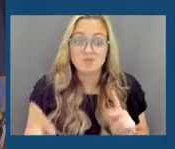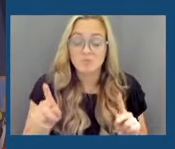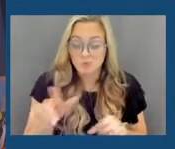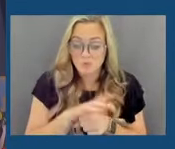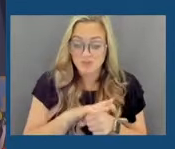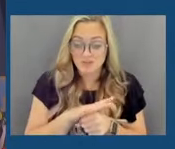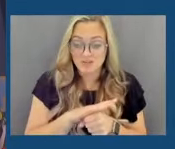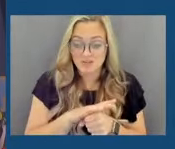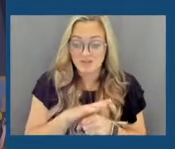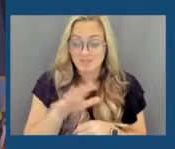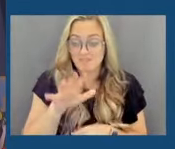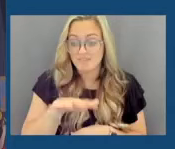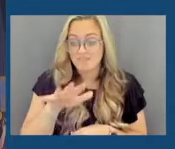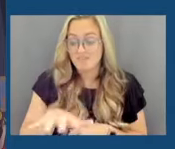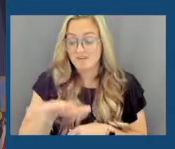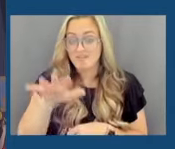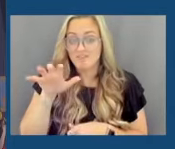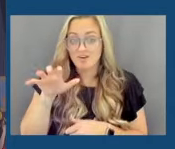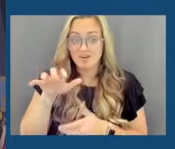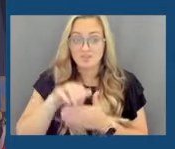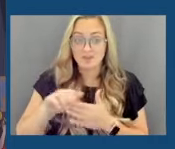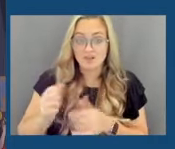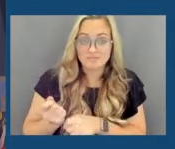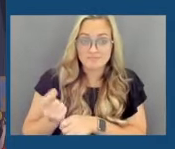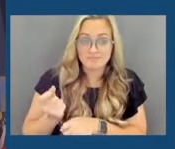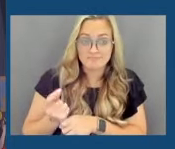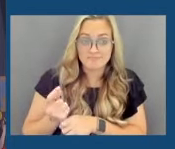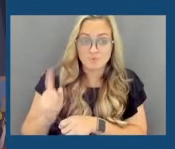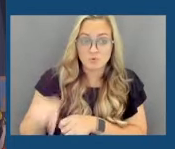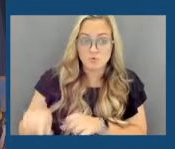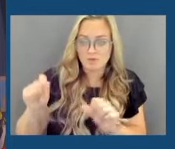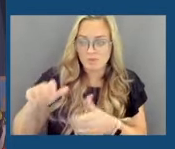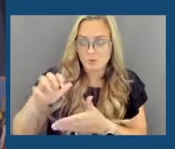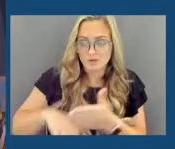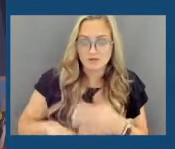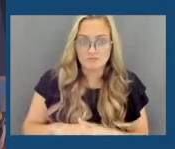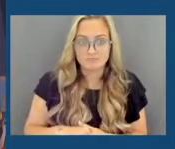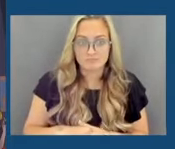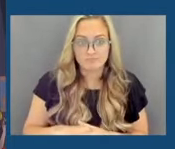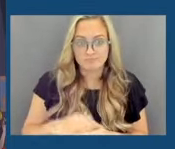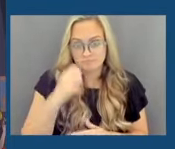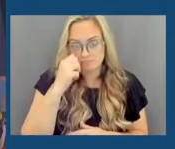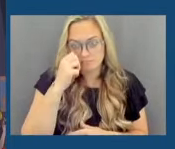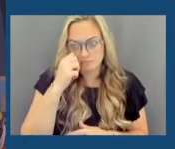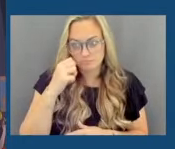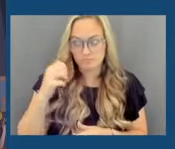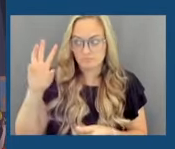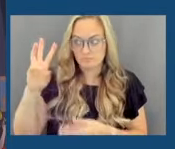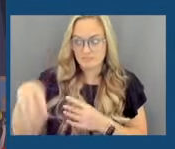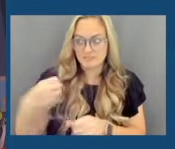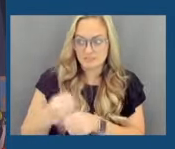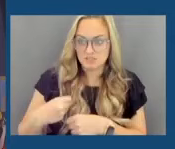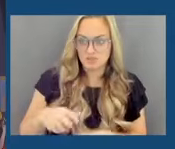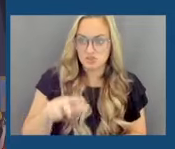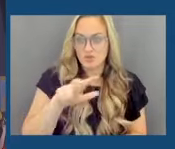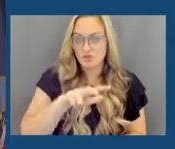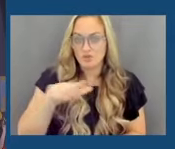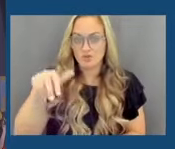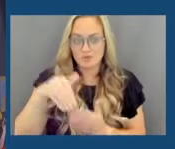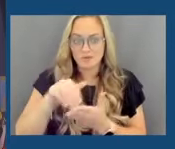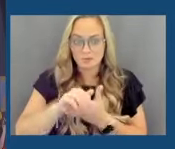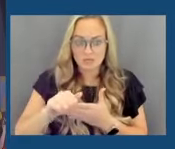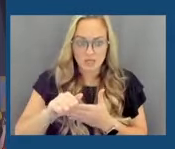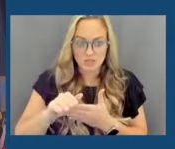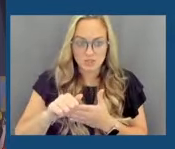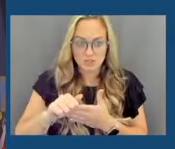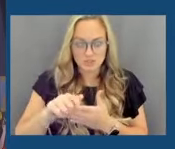about $5,500 more a year that they used to be able to deduct. Over the 6 years, it's $33,000. It should have been